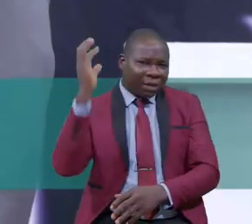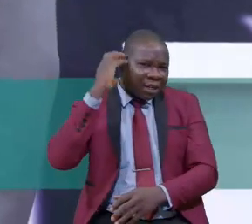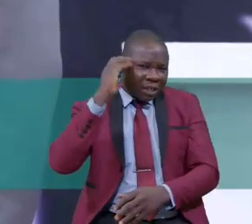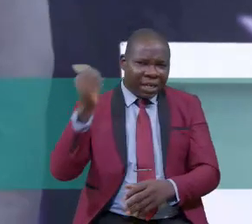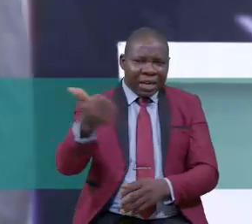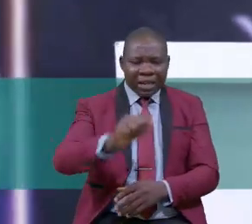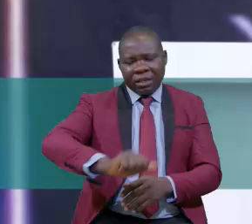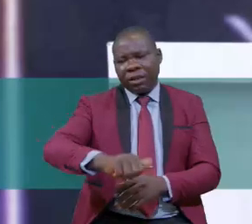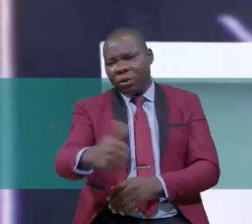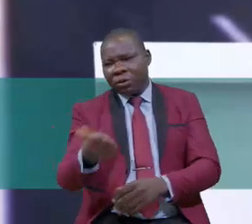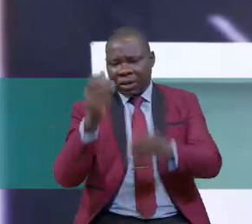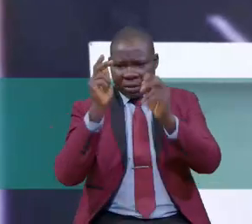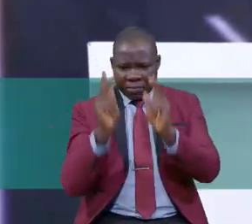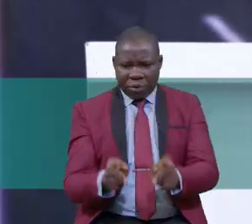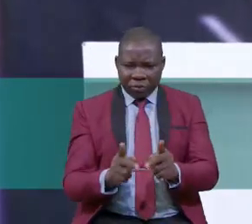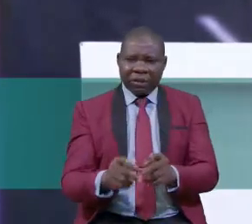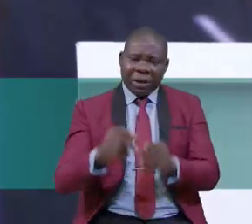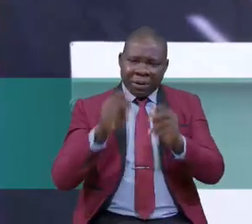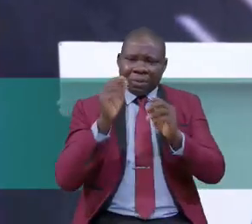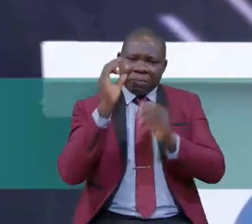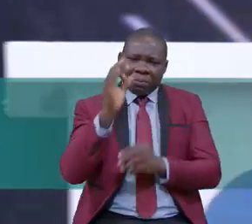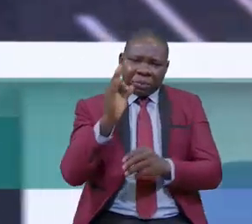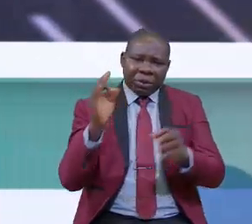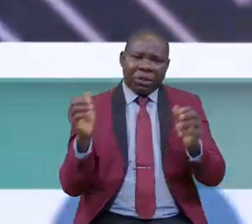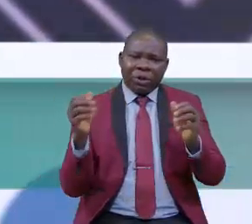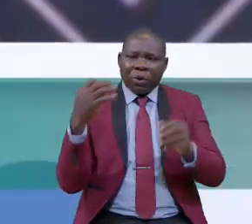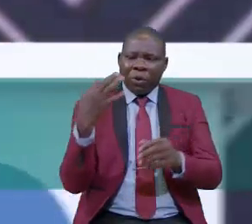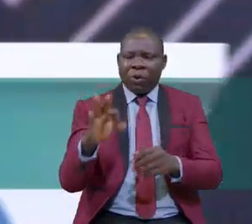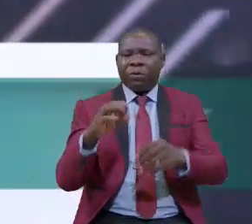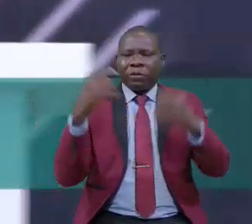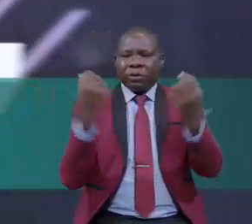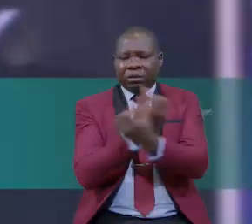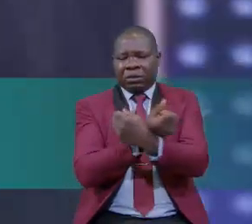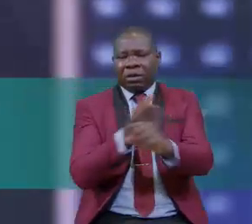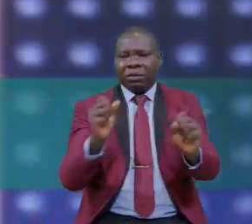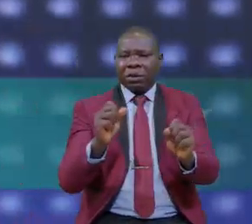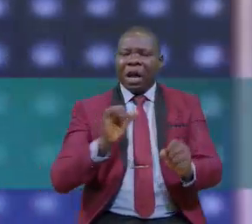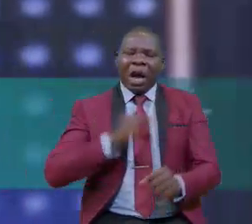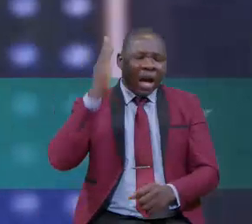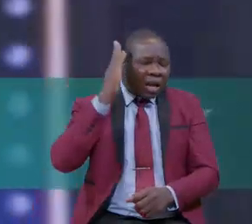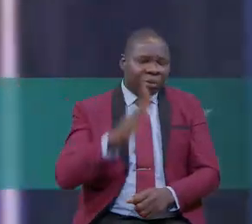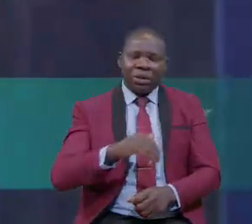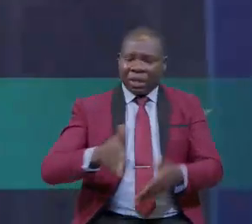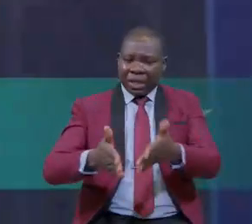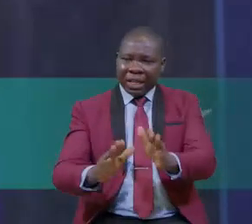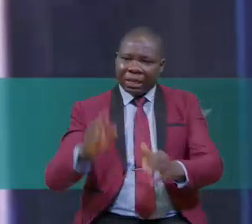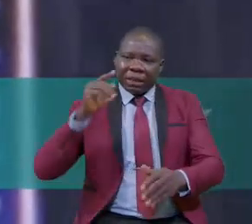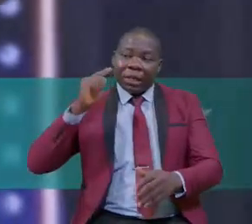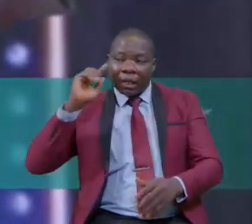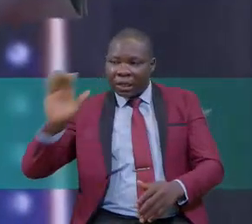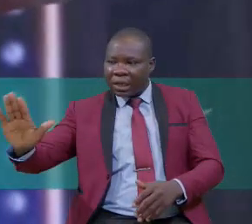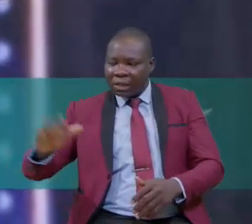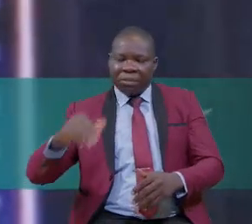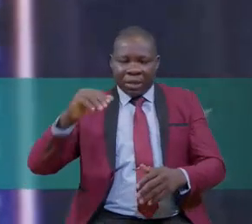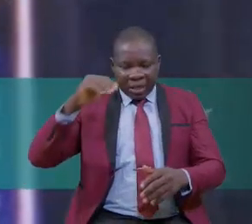the way of salvation. And it was final. And they could go anywhere, search anywhere.